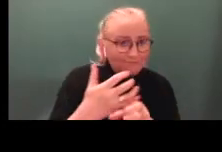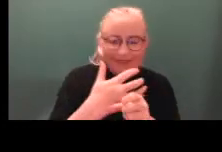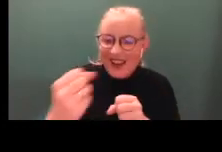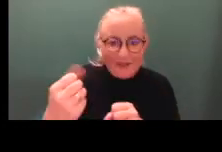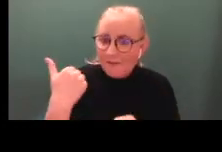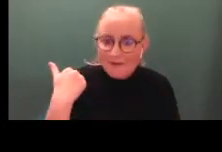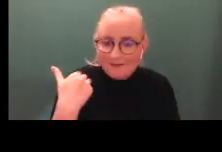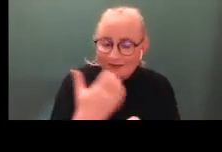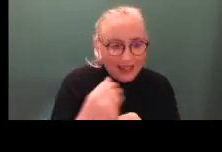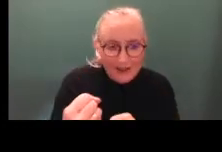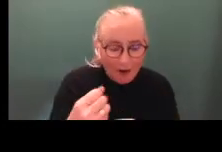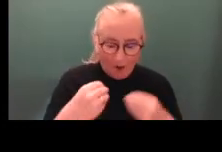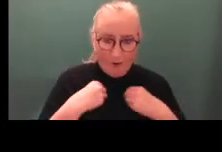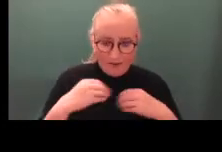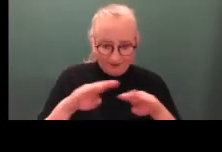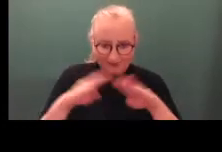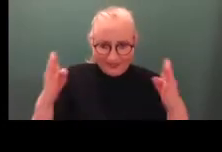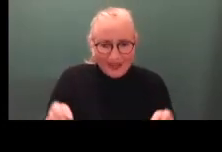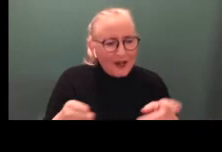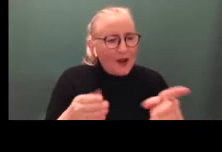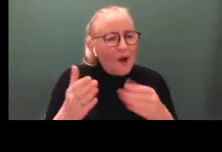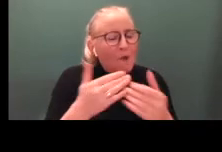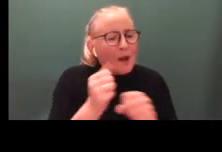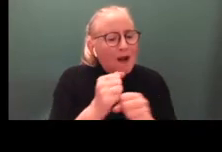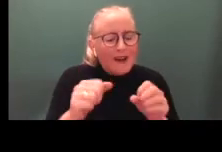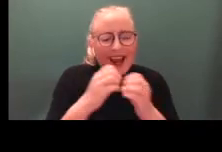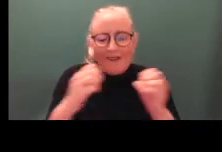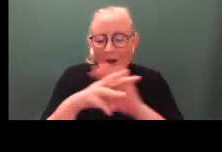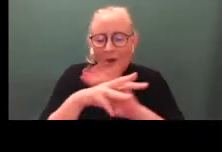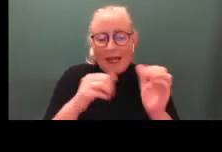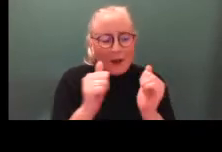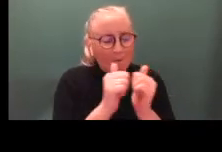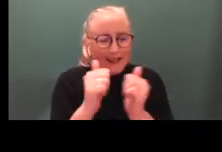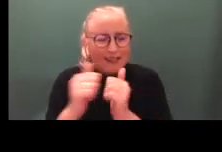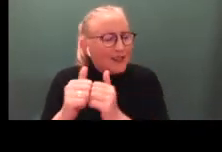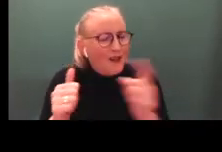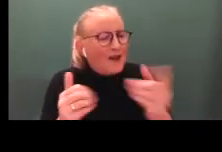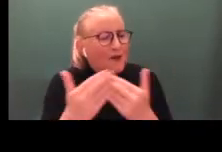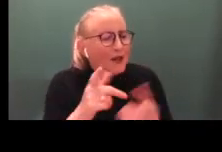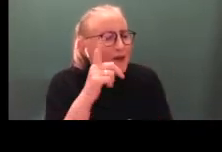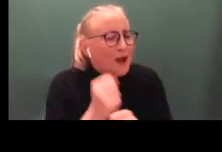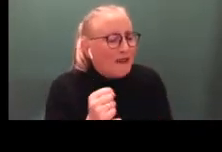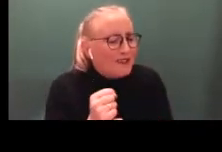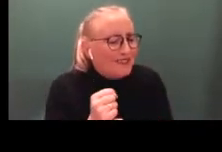No. And what about your weekly meetings? What do you get to do with them? What do you talk about?